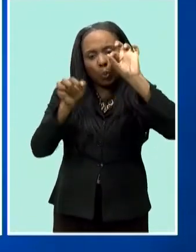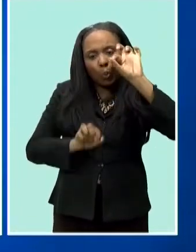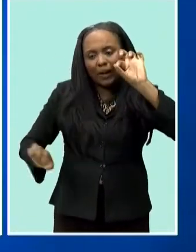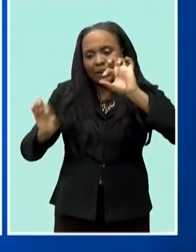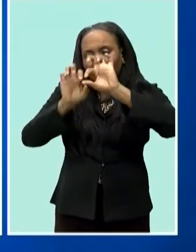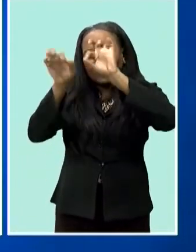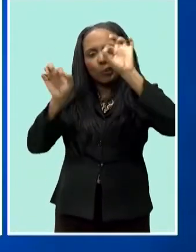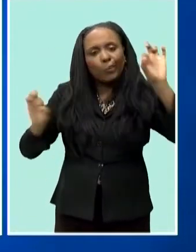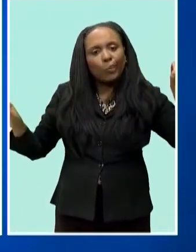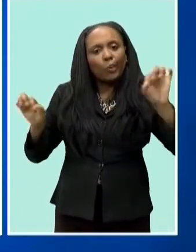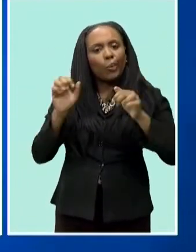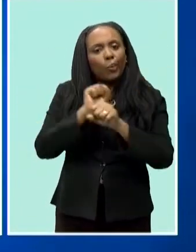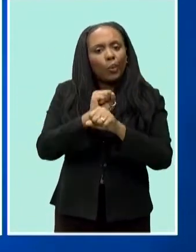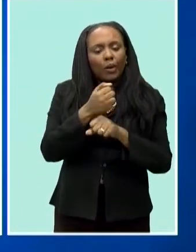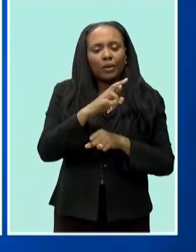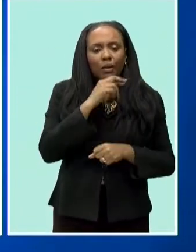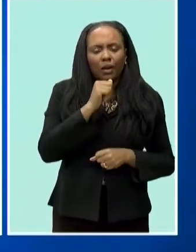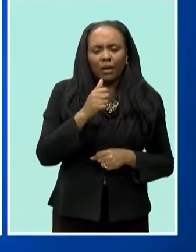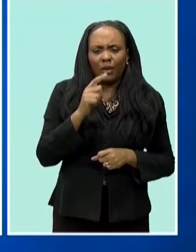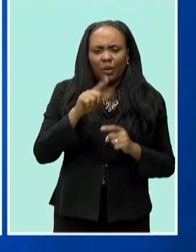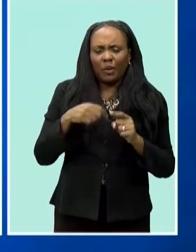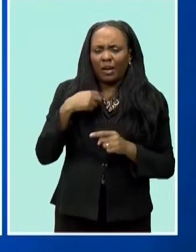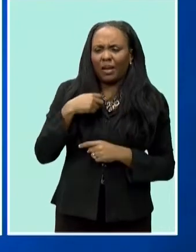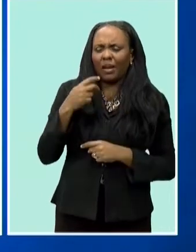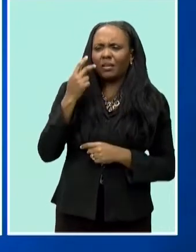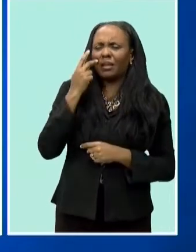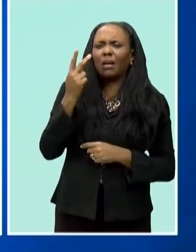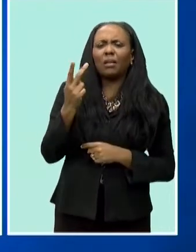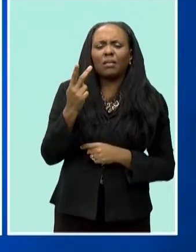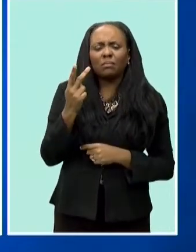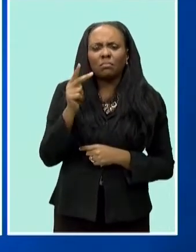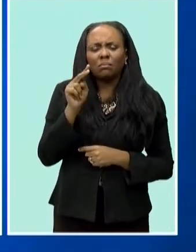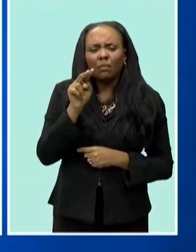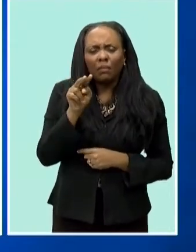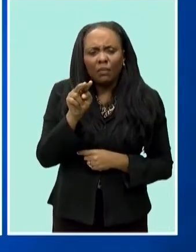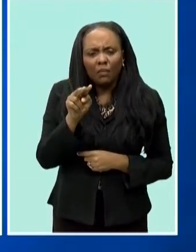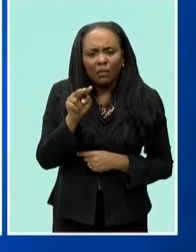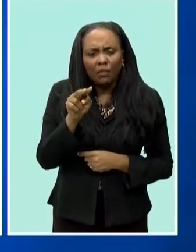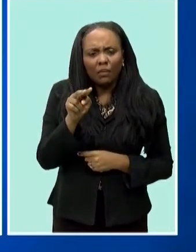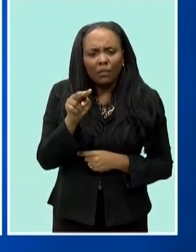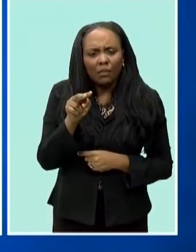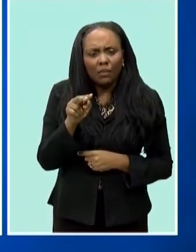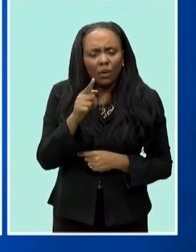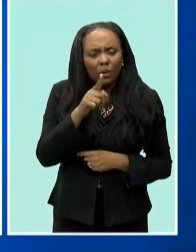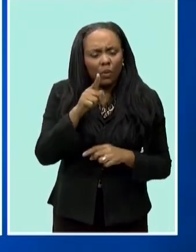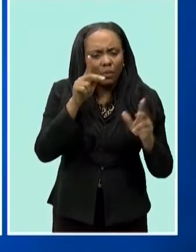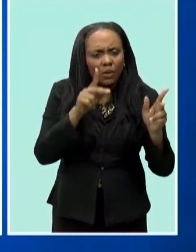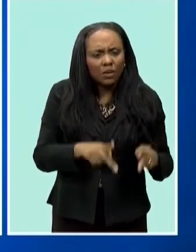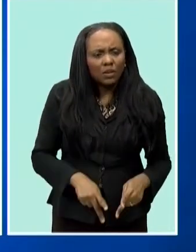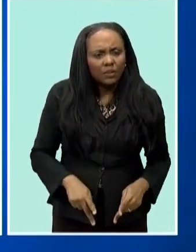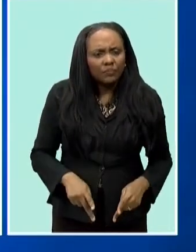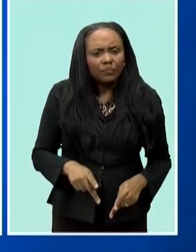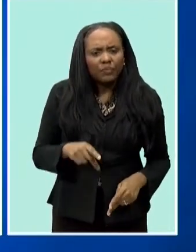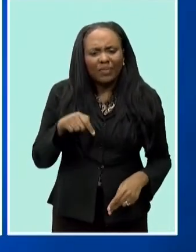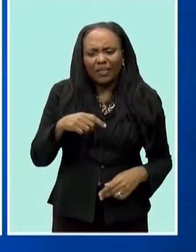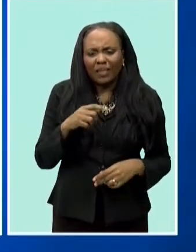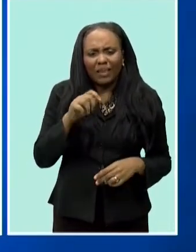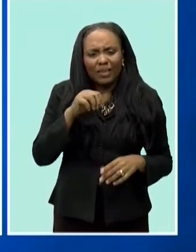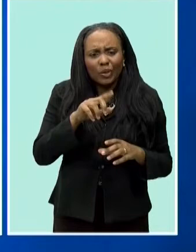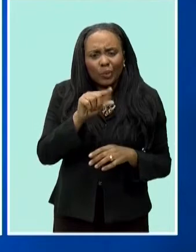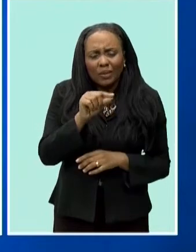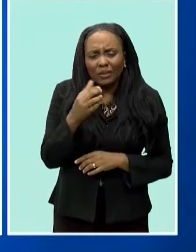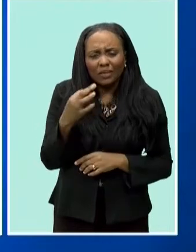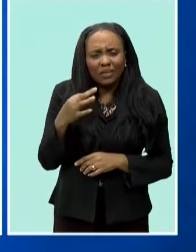I'm just like you. I was a little lost to see why somebody in 2019 would go and put some clothes